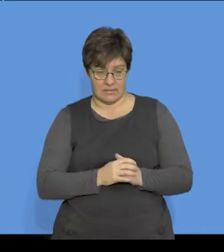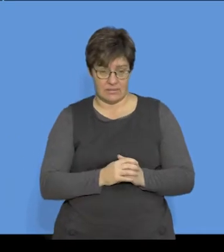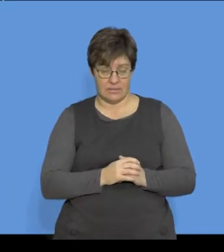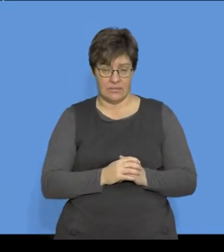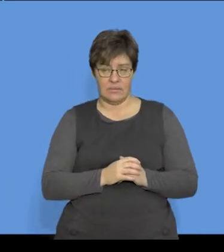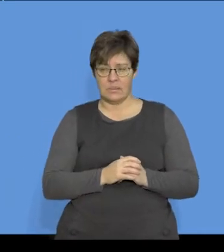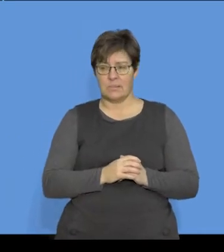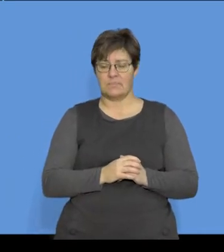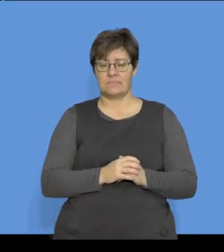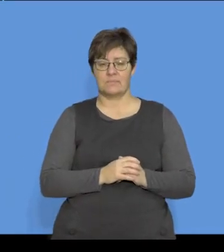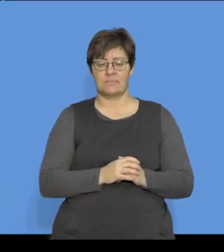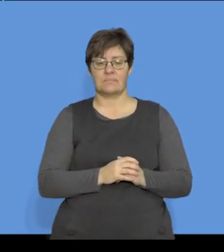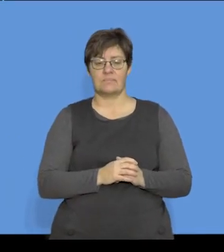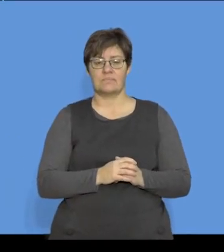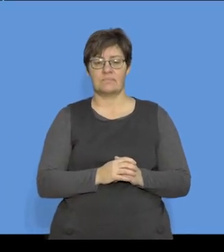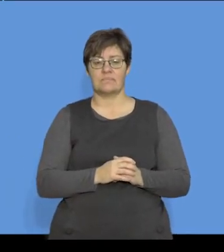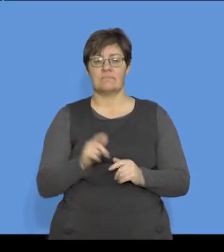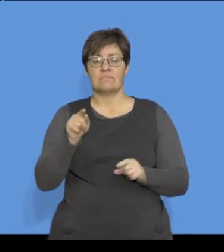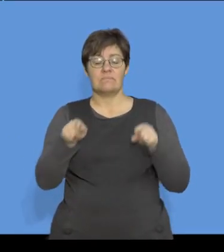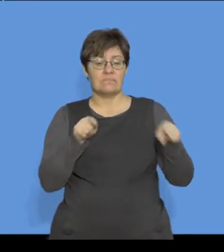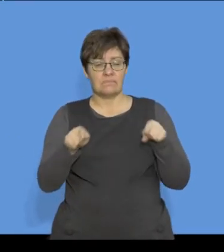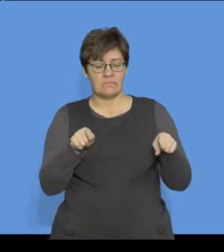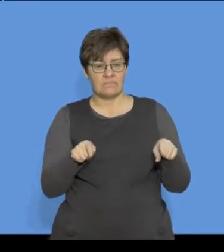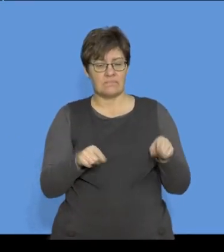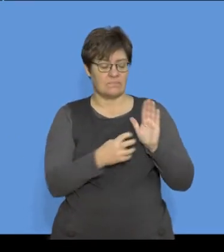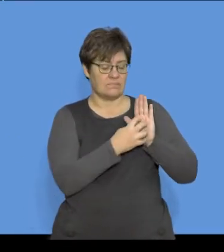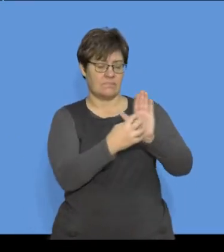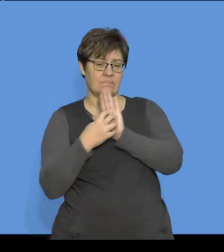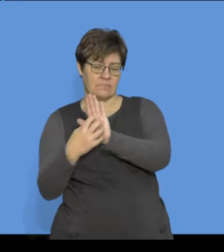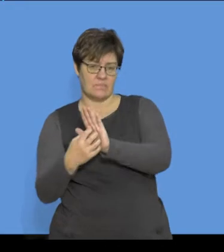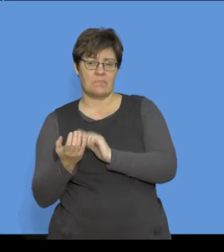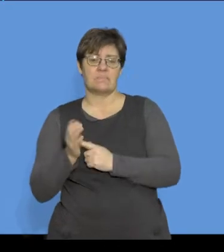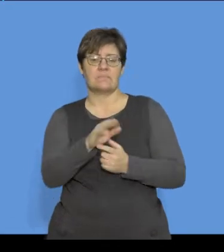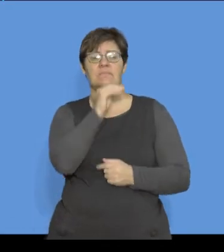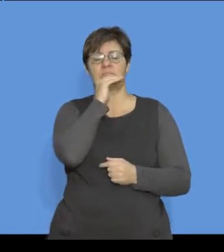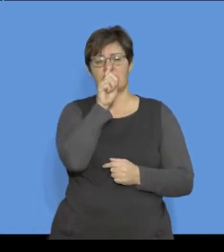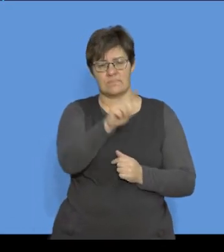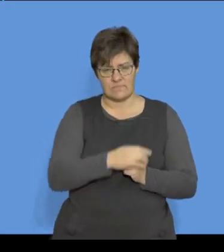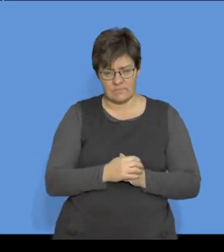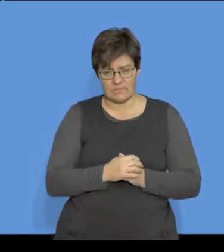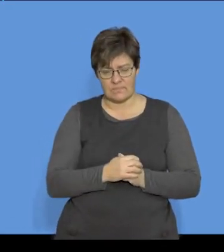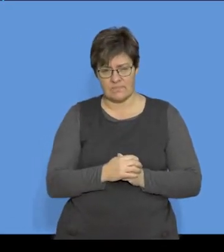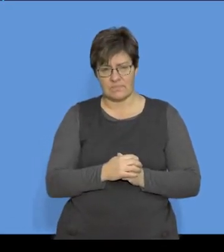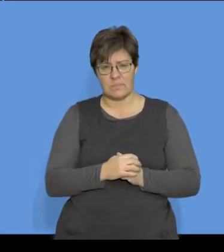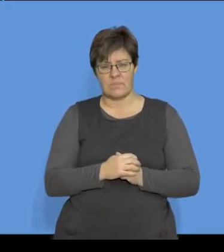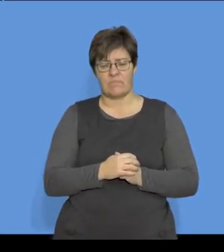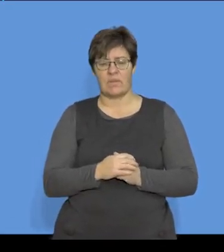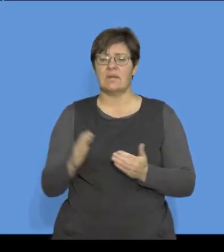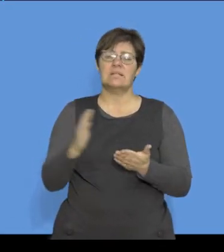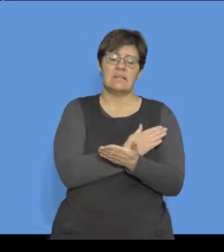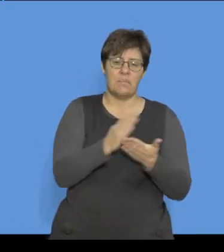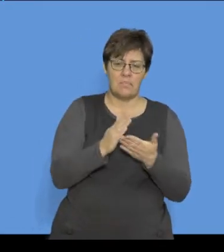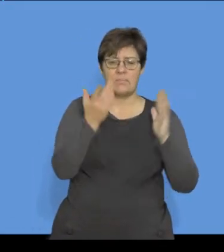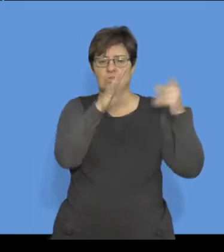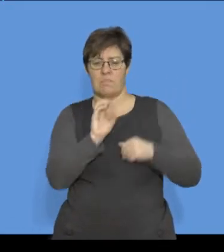the two scenarios that I'm saying, maybe diagrammatically, let me show you what I mean, right? So some of them, you can have a shape